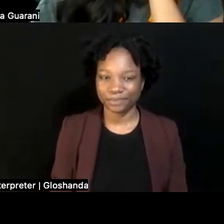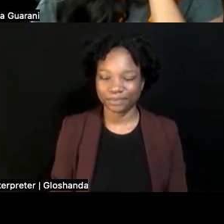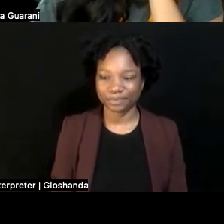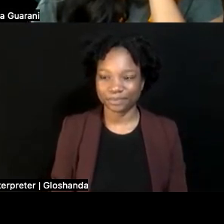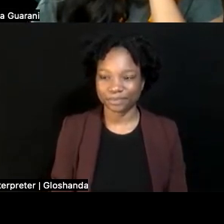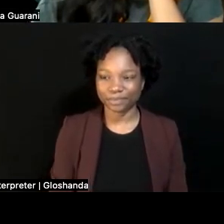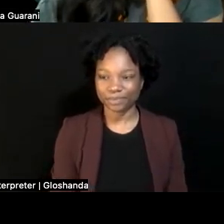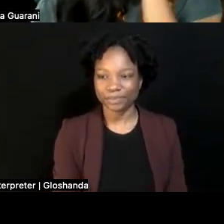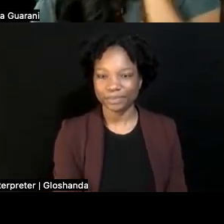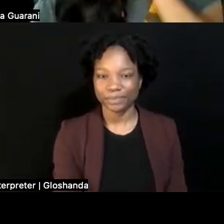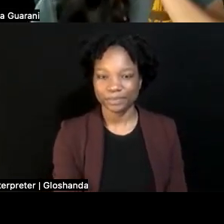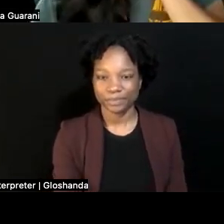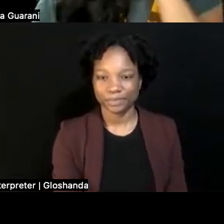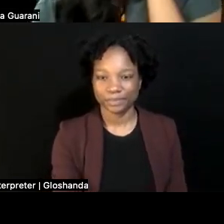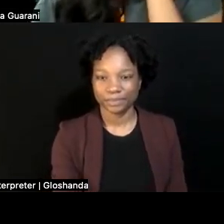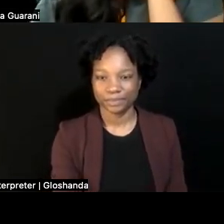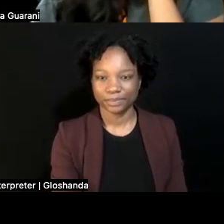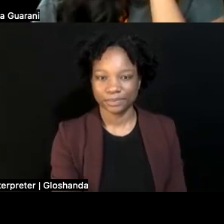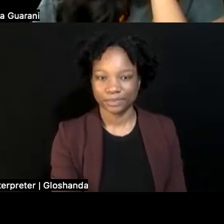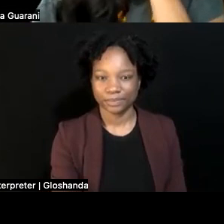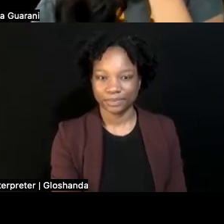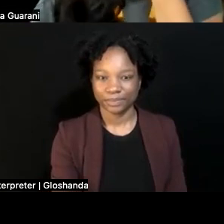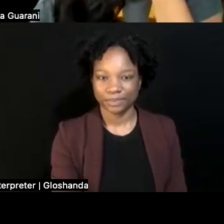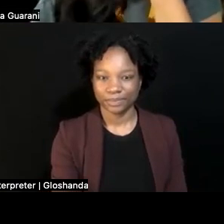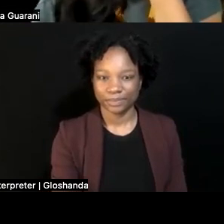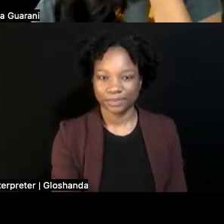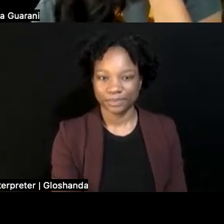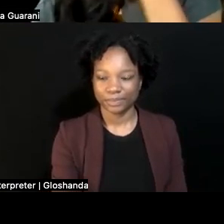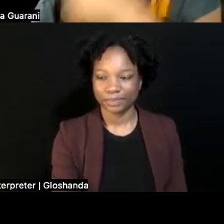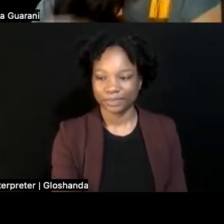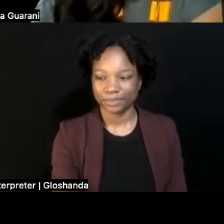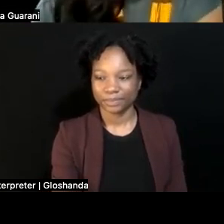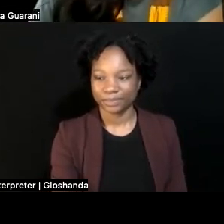junta directiva. Soy una mujer negra